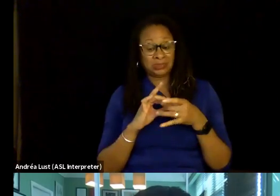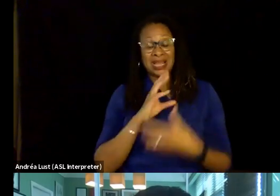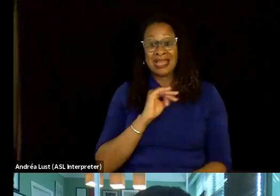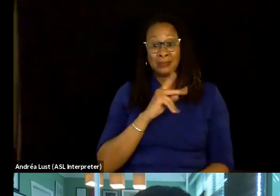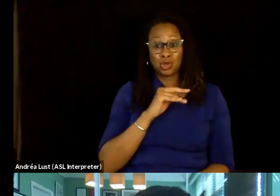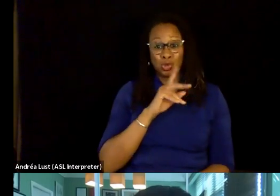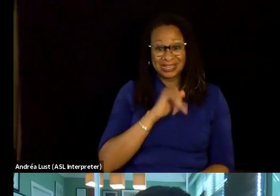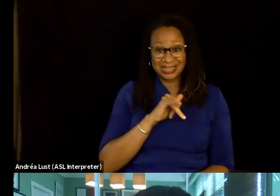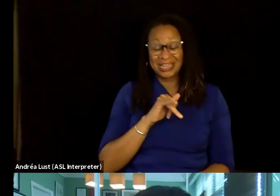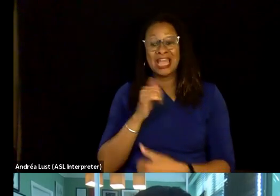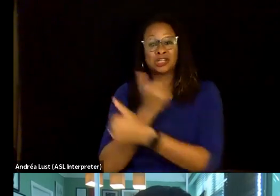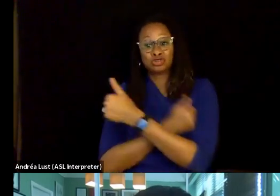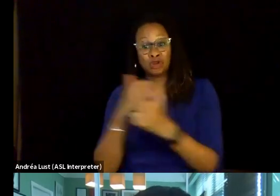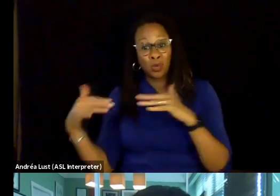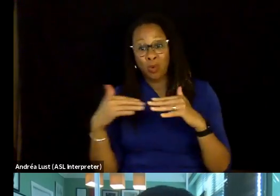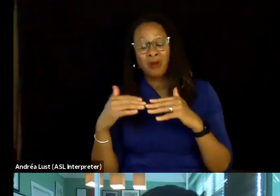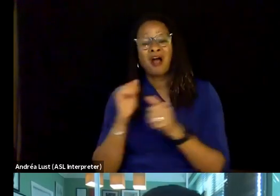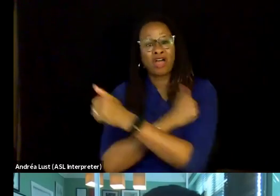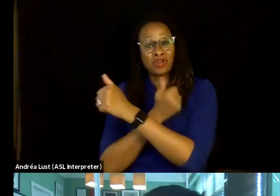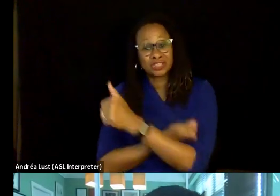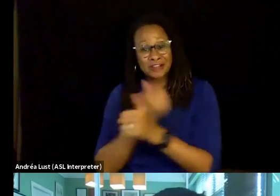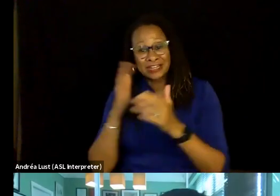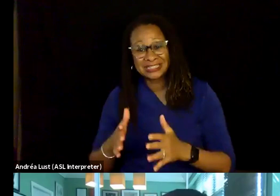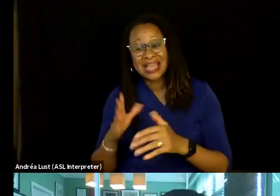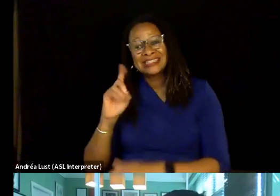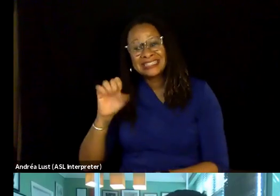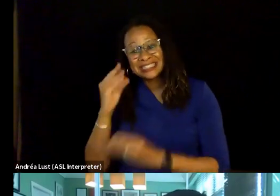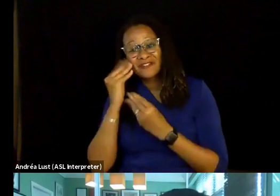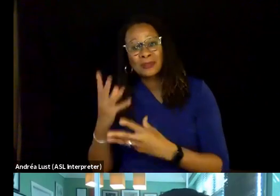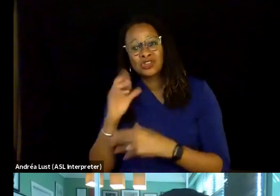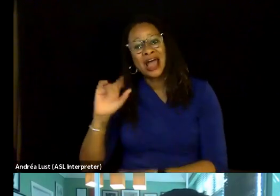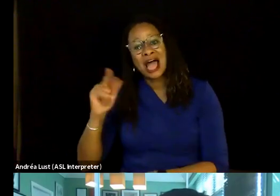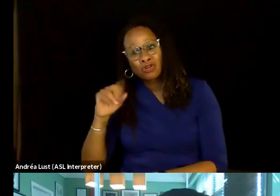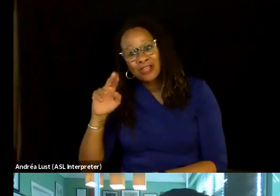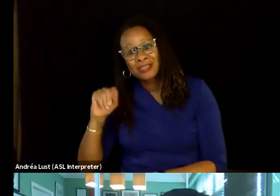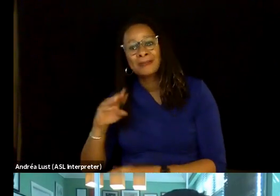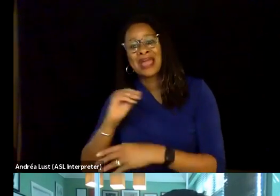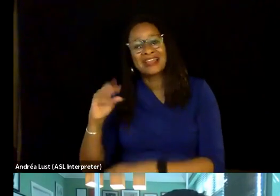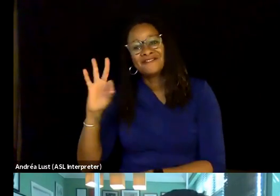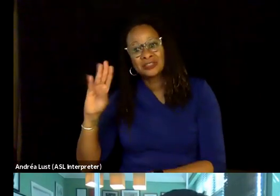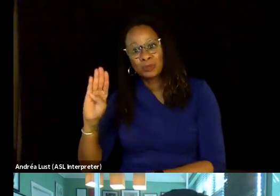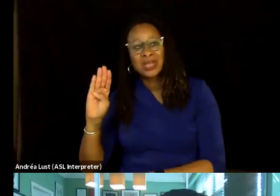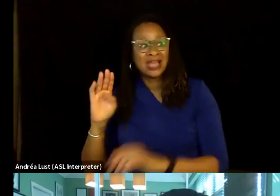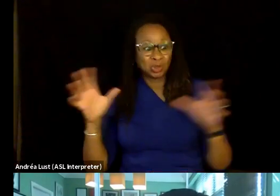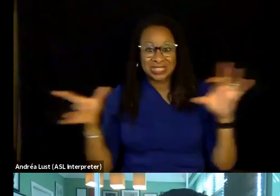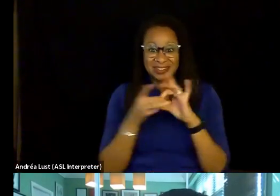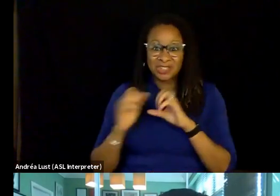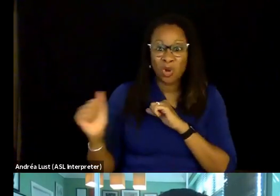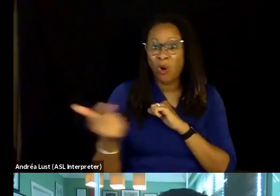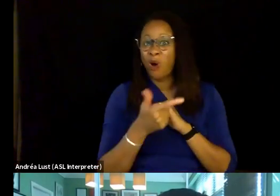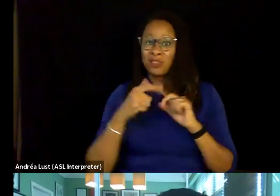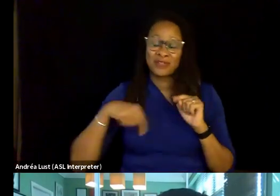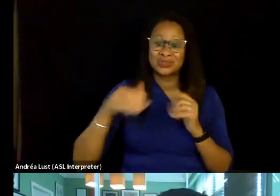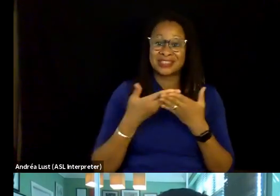drug war, authoritarianism, and disinformation and algorithms and Facebook when no one else was talking about it. She